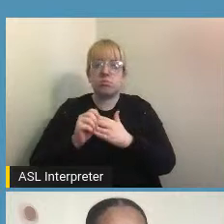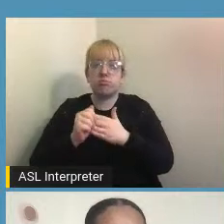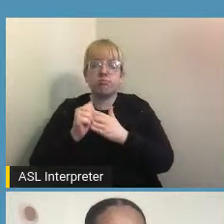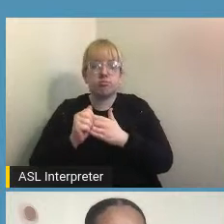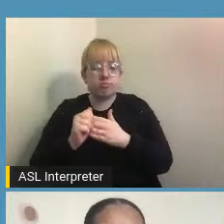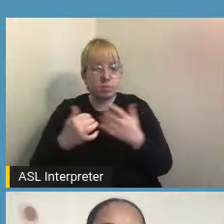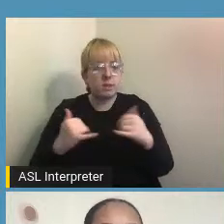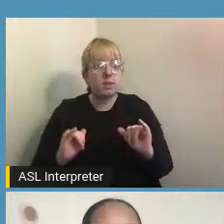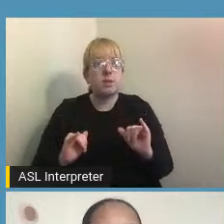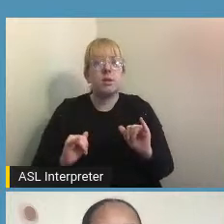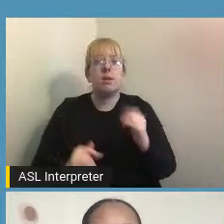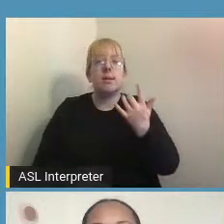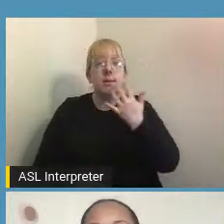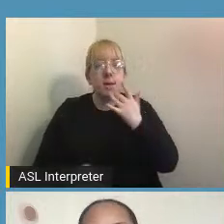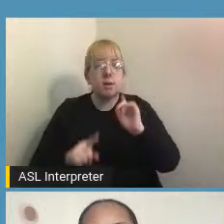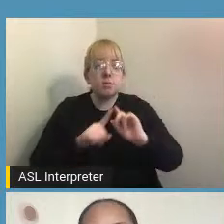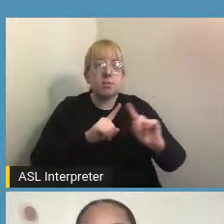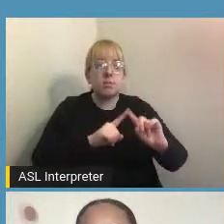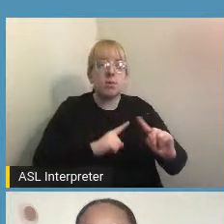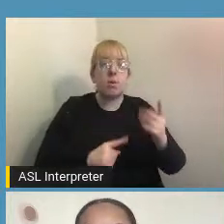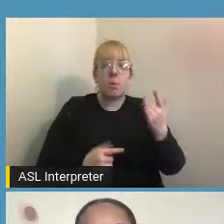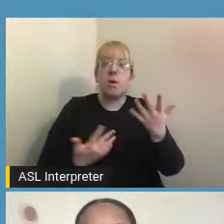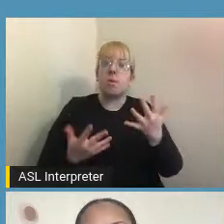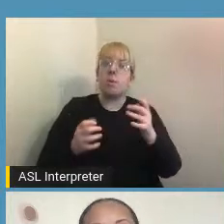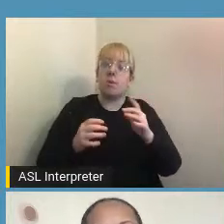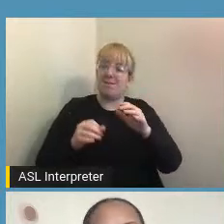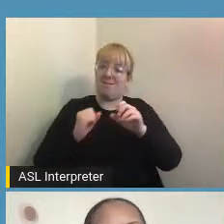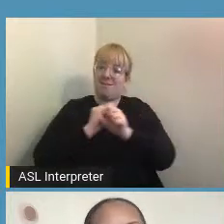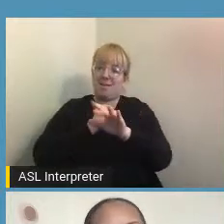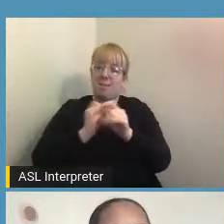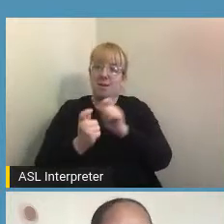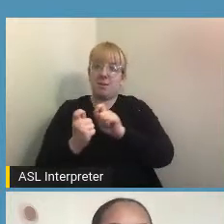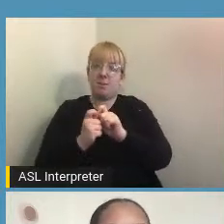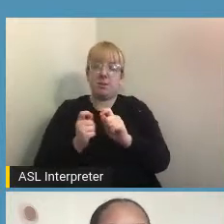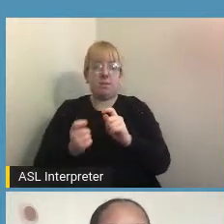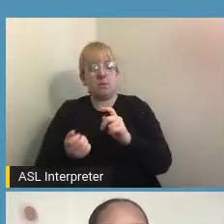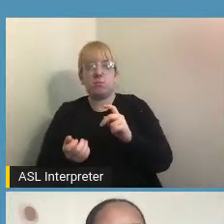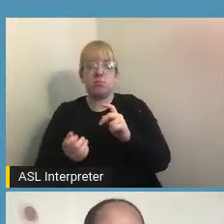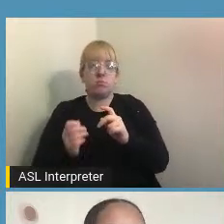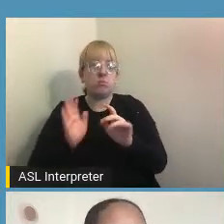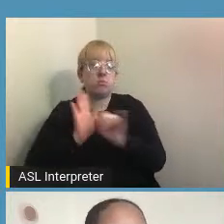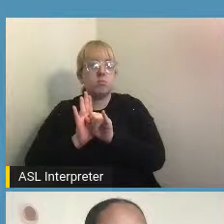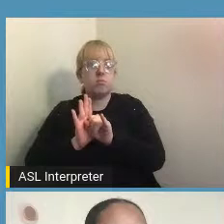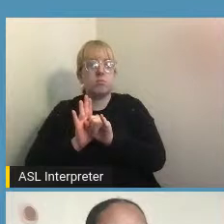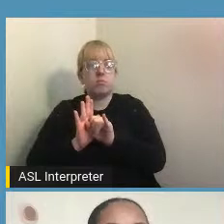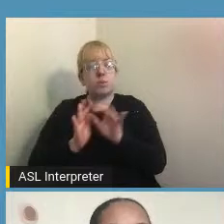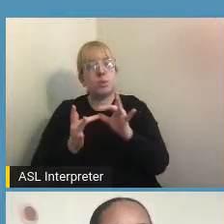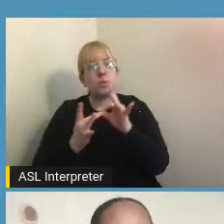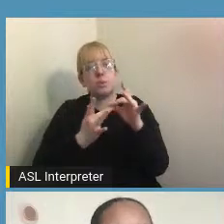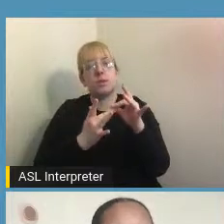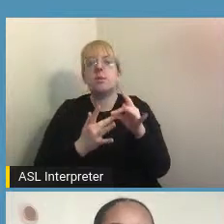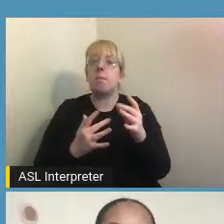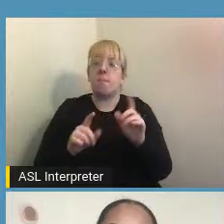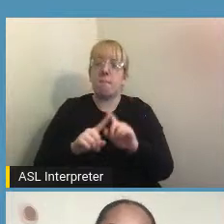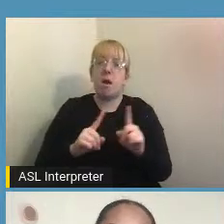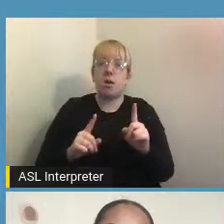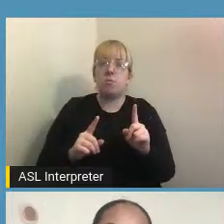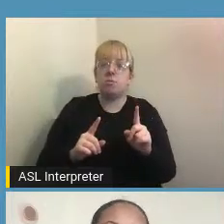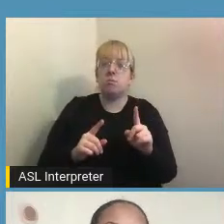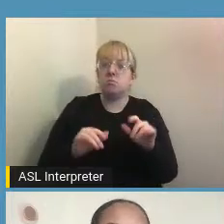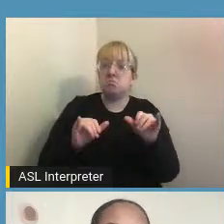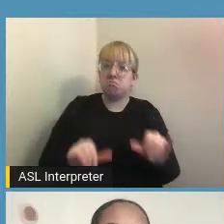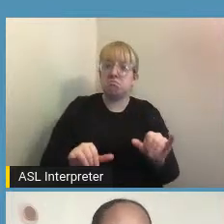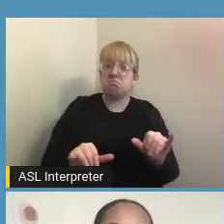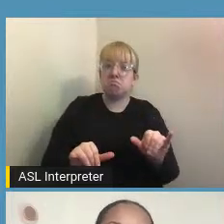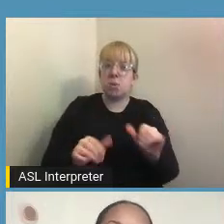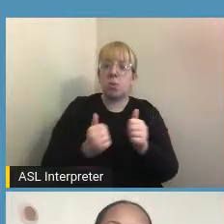because it's, the campaign, we wanted to stand out, but we're, staying true to what our brand guide is. We have